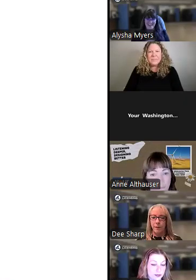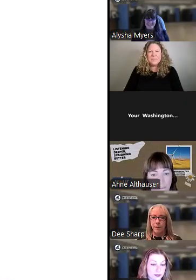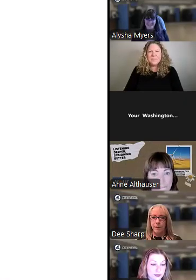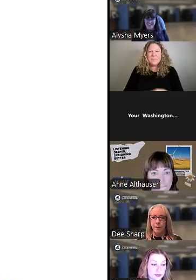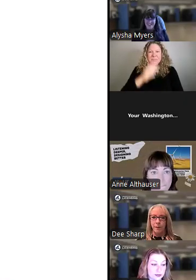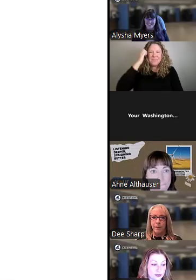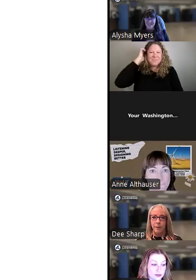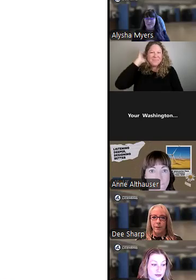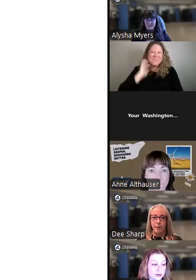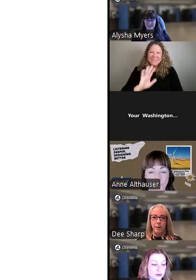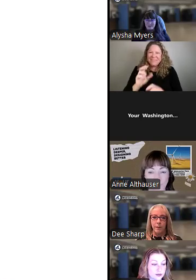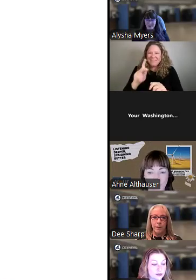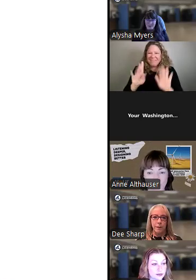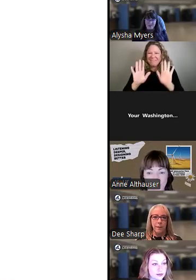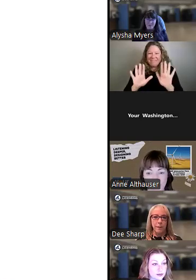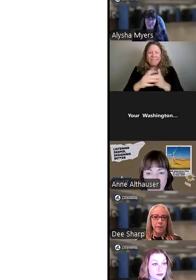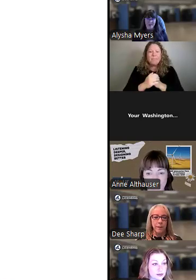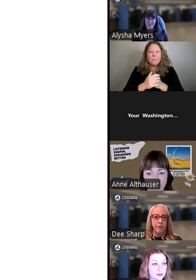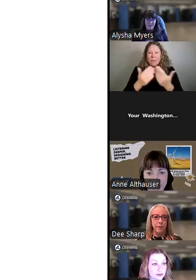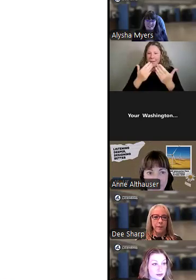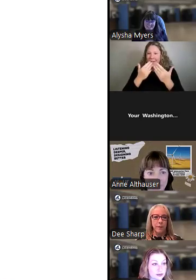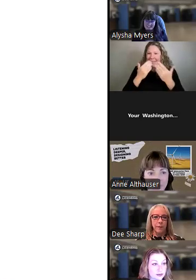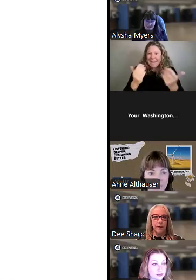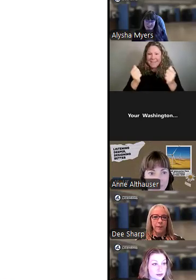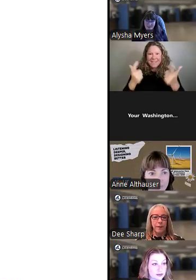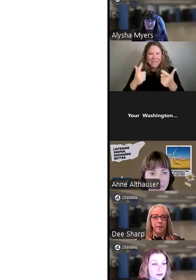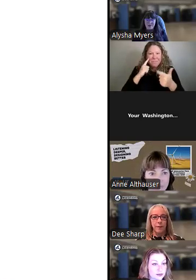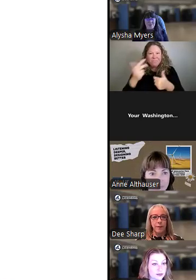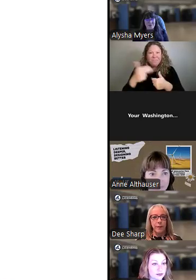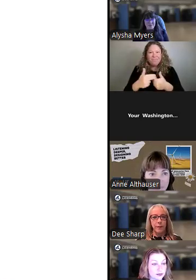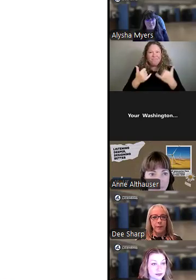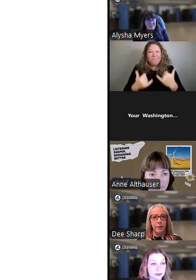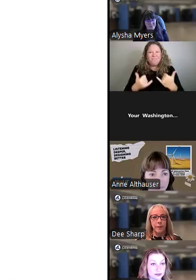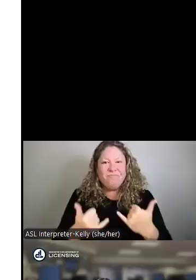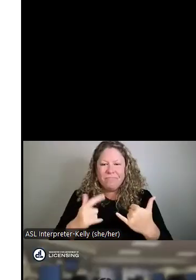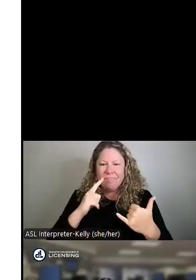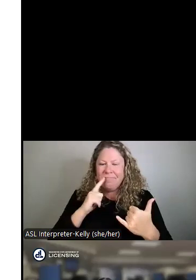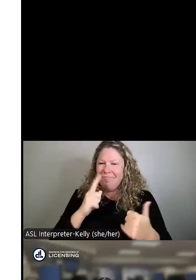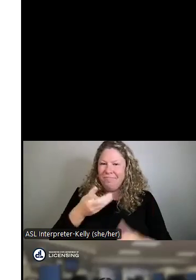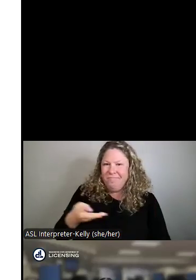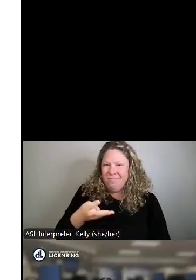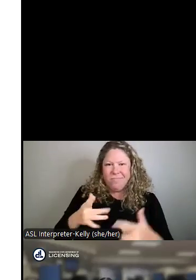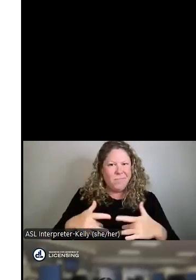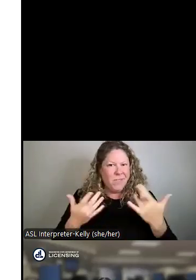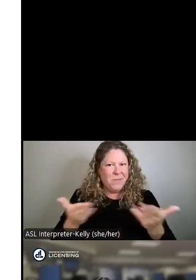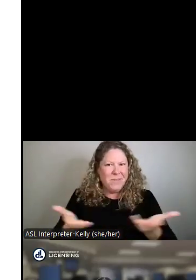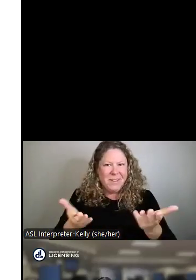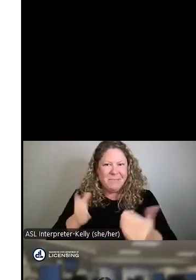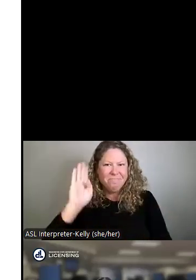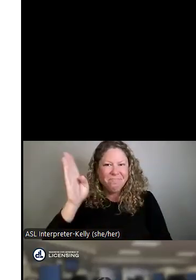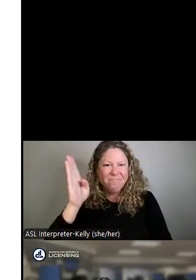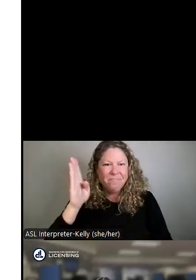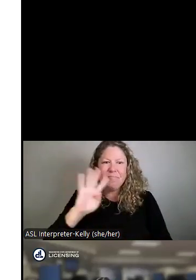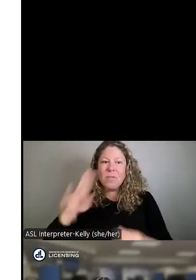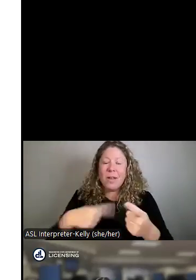Okay, excellent. Well, thank you all for joining us today. We are thrilled to be here with you and talking about